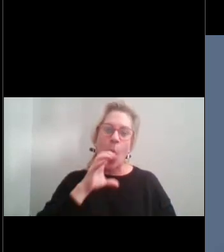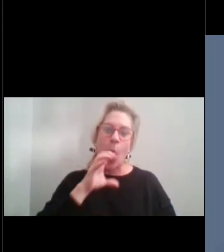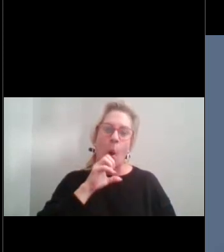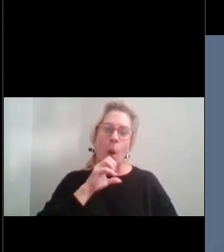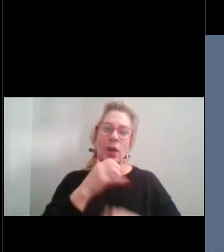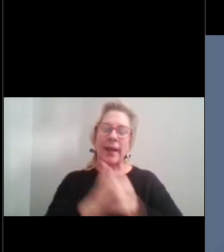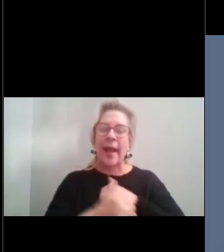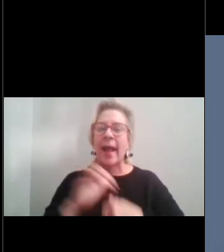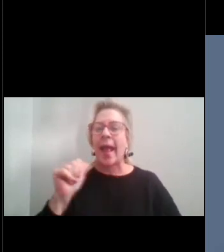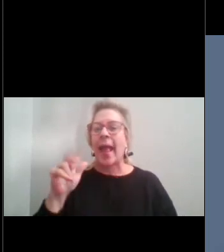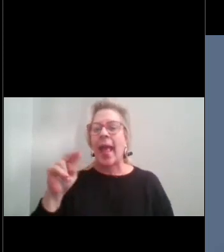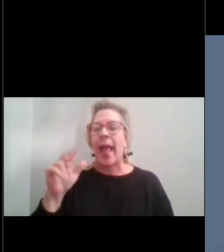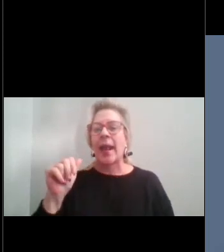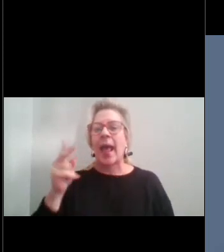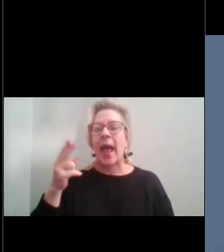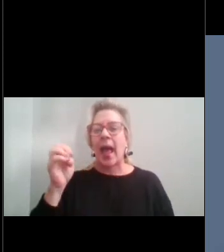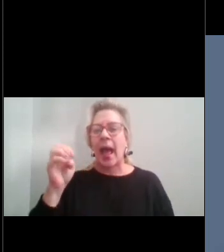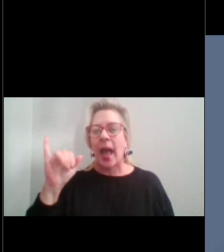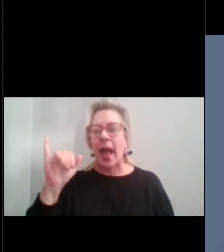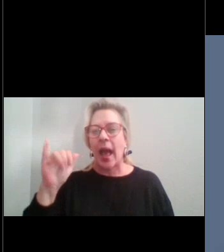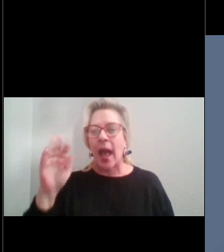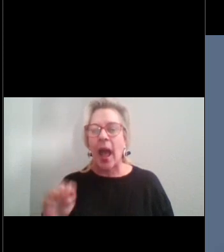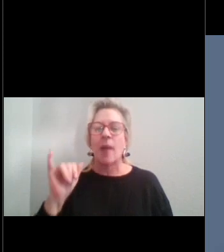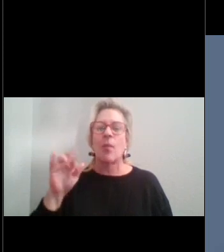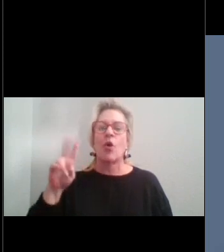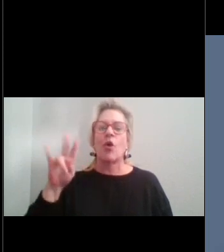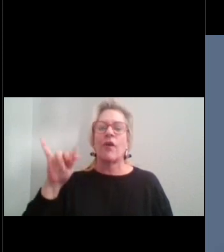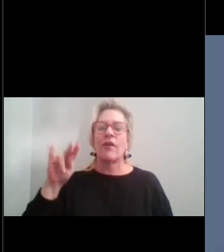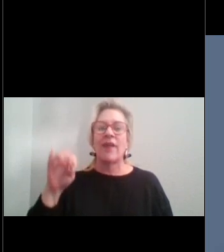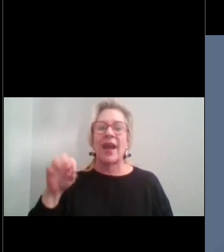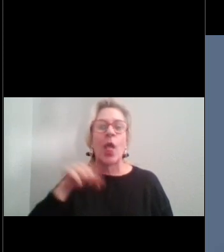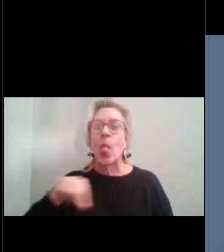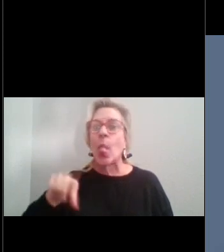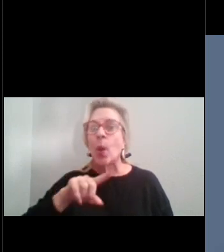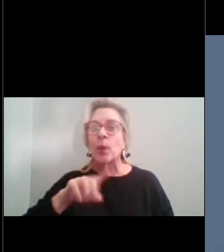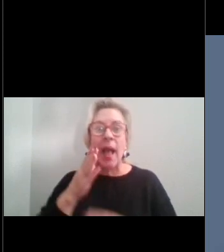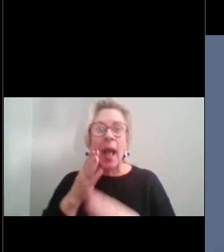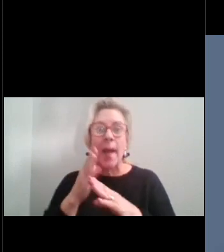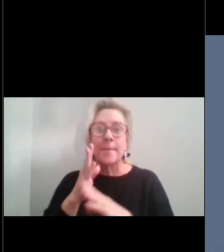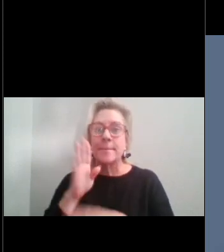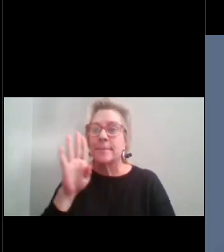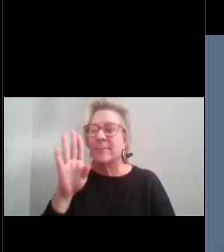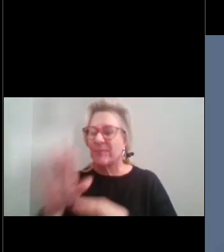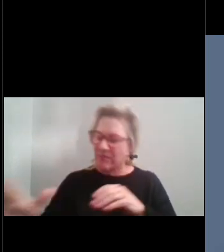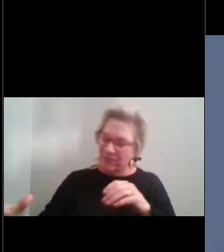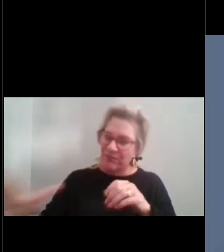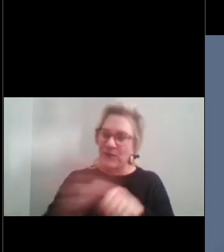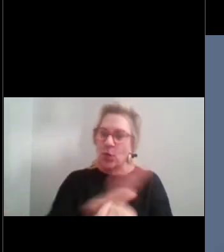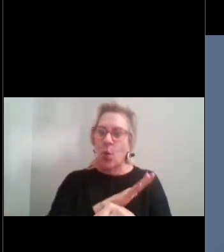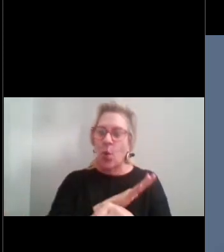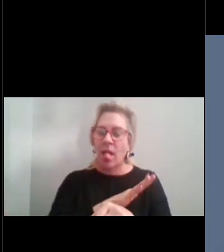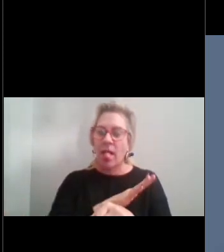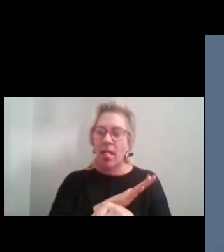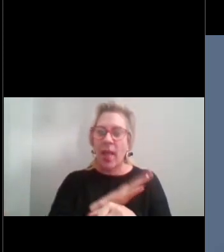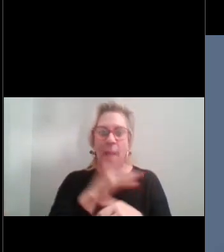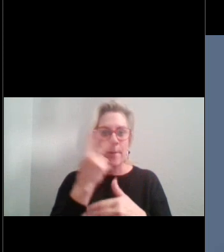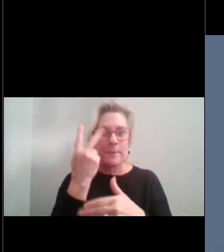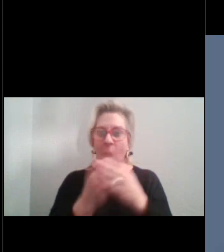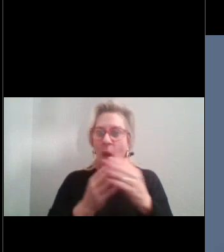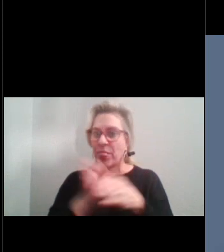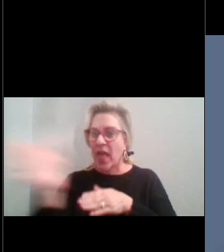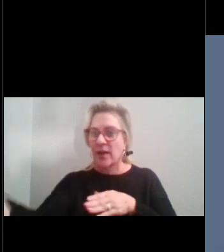and Irvine, those commuter buses are full. They were full, going in both directions, less